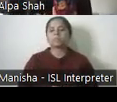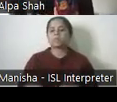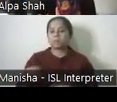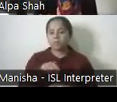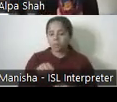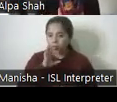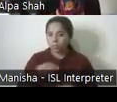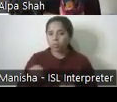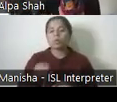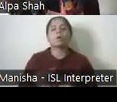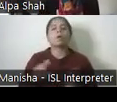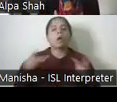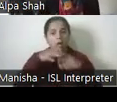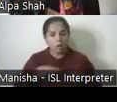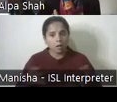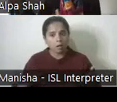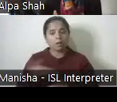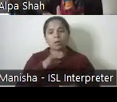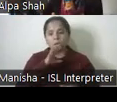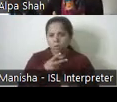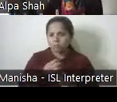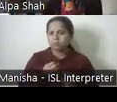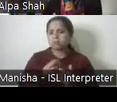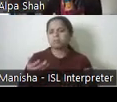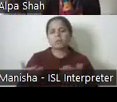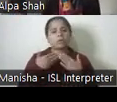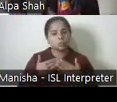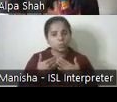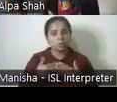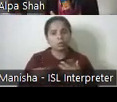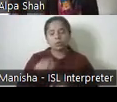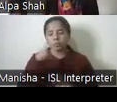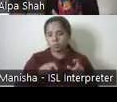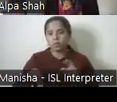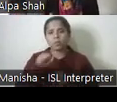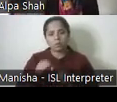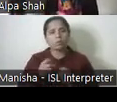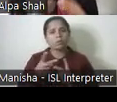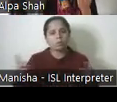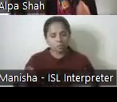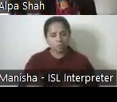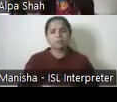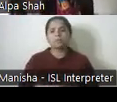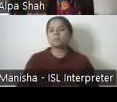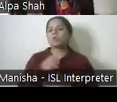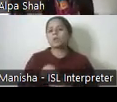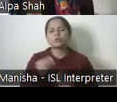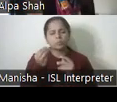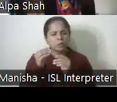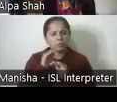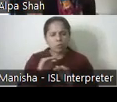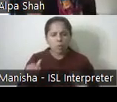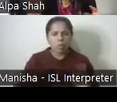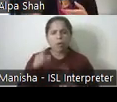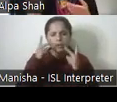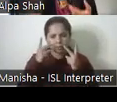entering Adivasi society, many Adivasis, you know, starting to drink on those terms and excluding women. I mean, it's a small thing, but it shows,